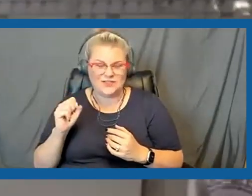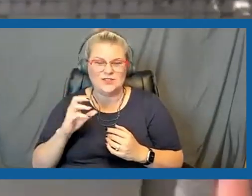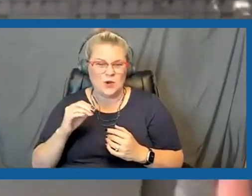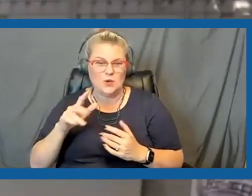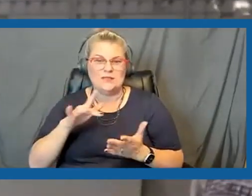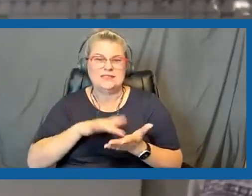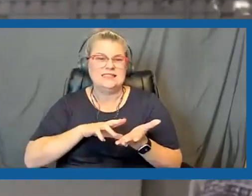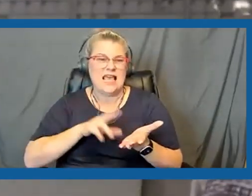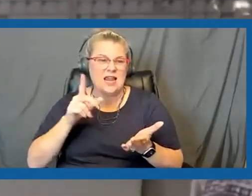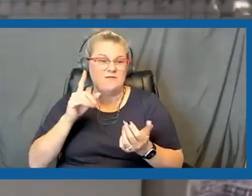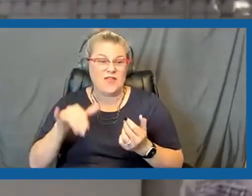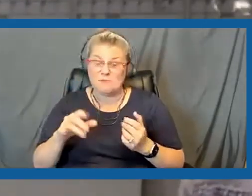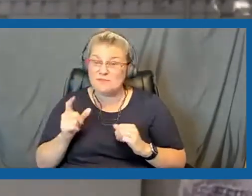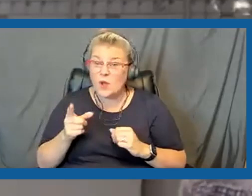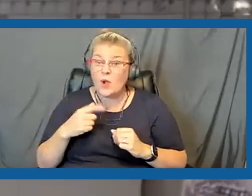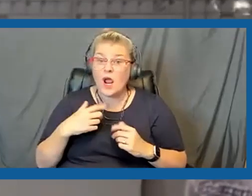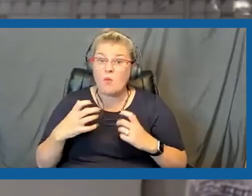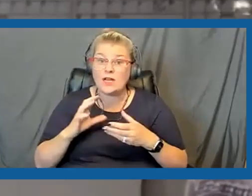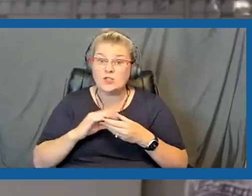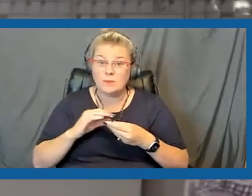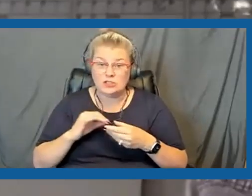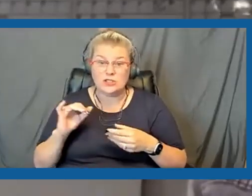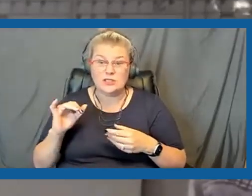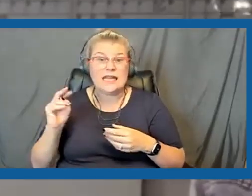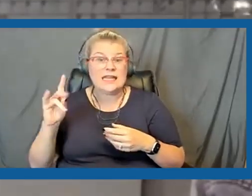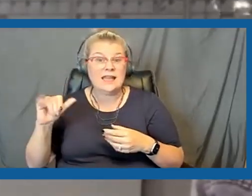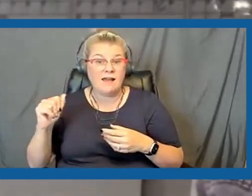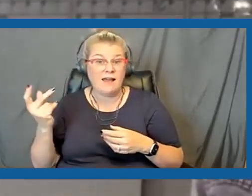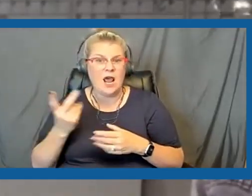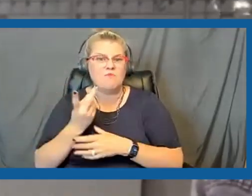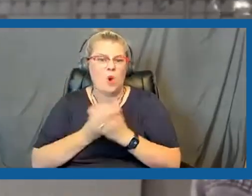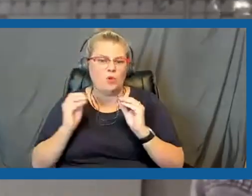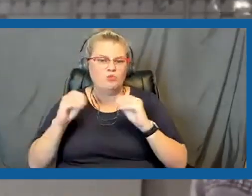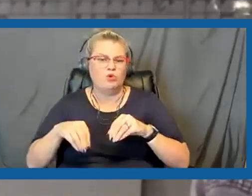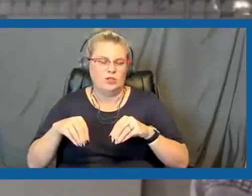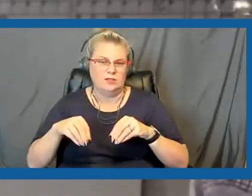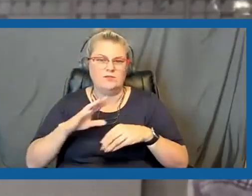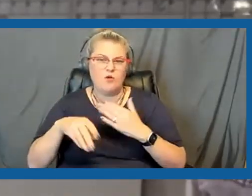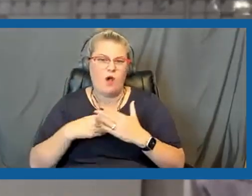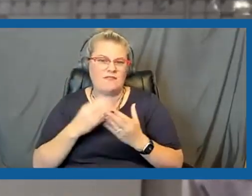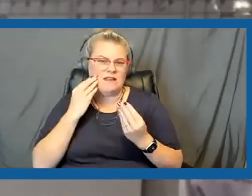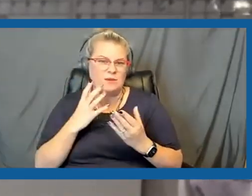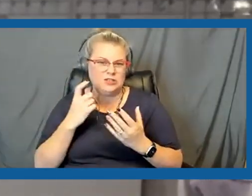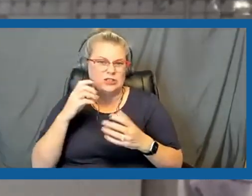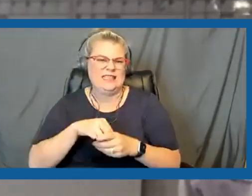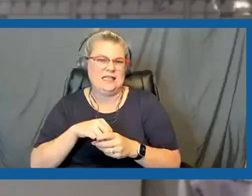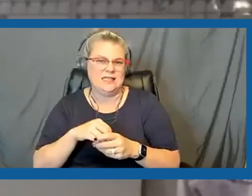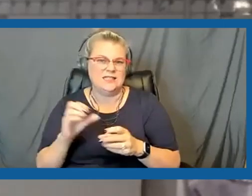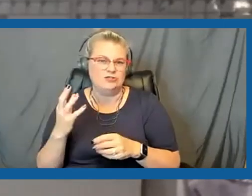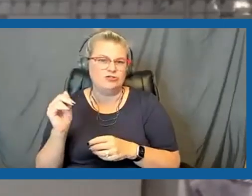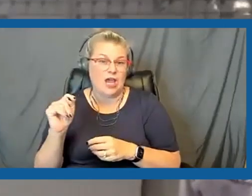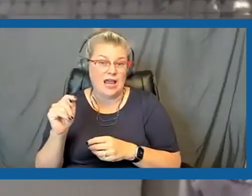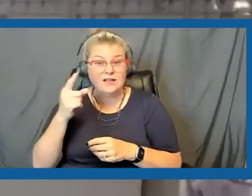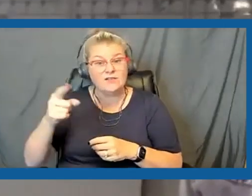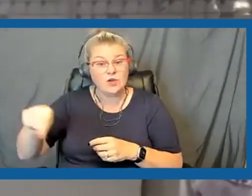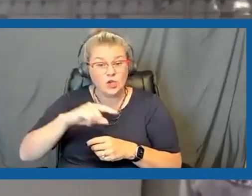And I did want to mention, India and I both put the Native American Caucus meeting in the chat for